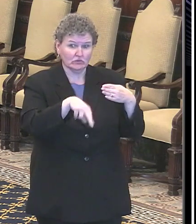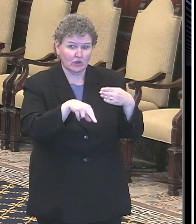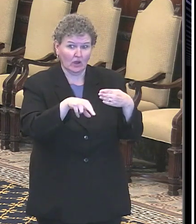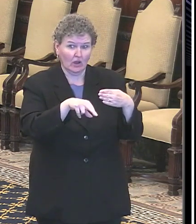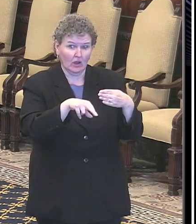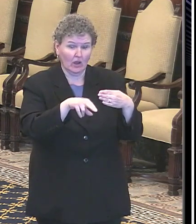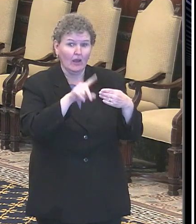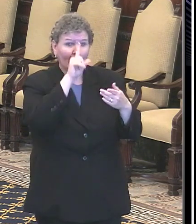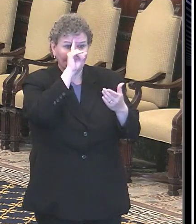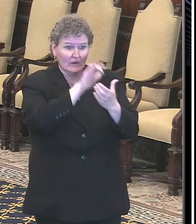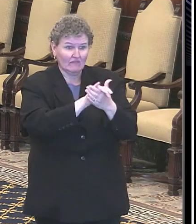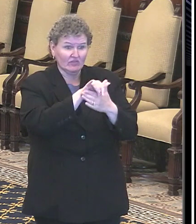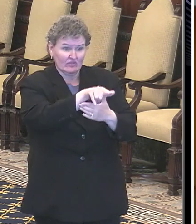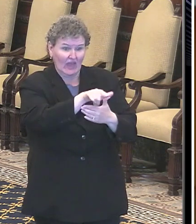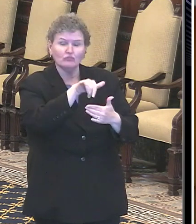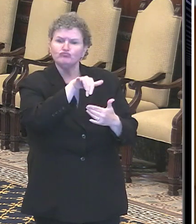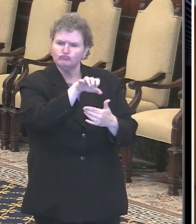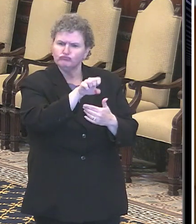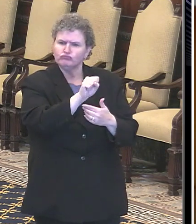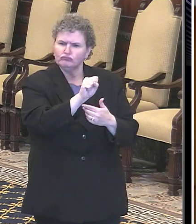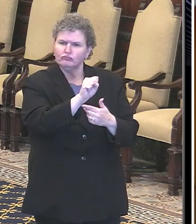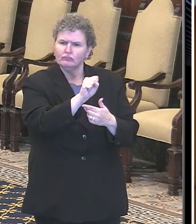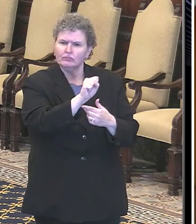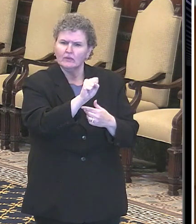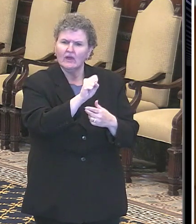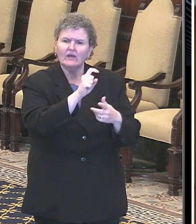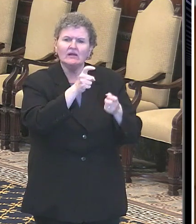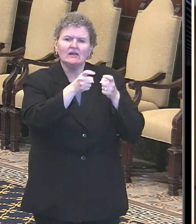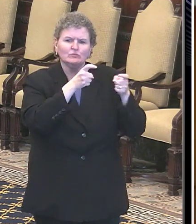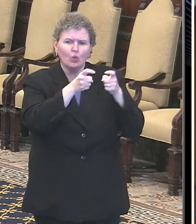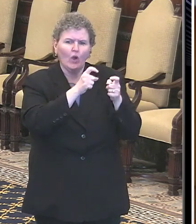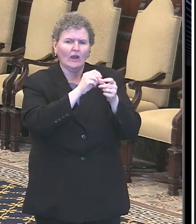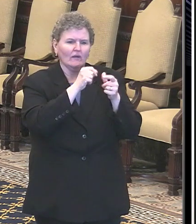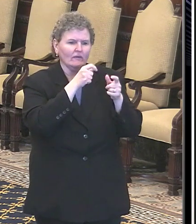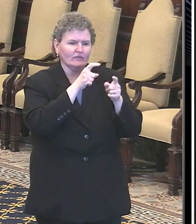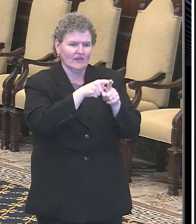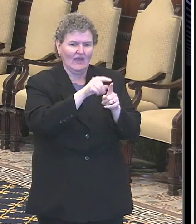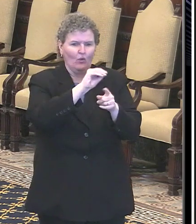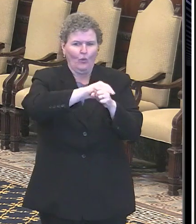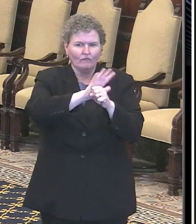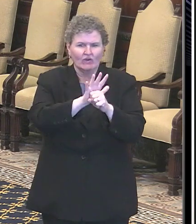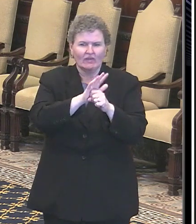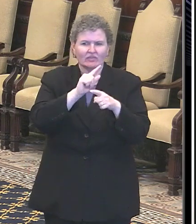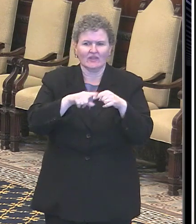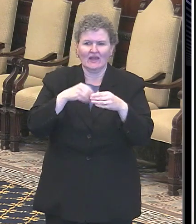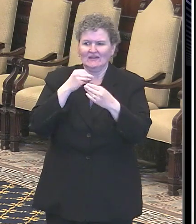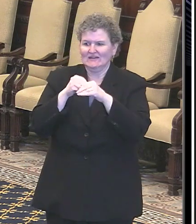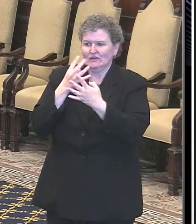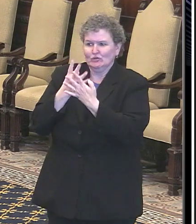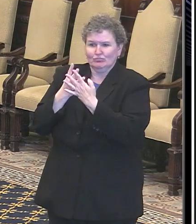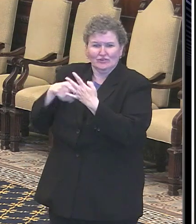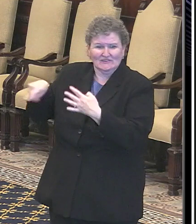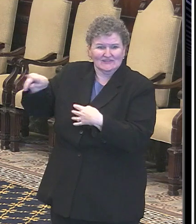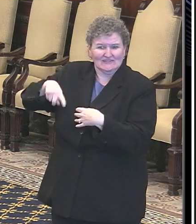still raises another question about what's the best way to control the infection in the facility. Thank you. And for Brian,